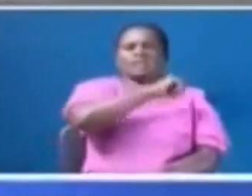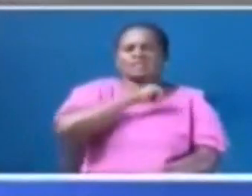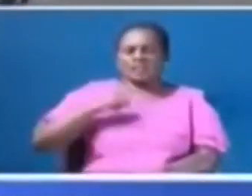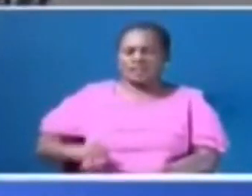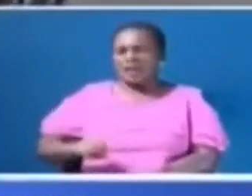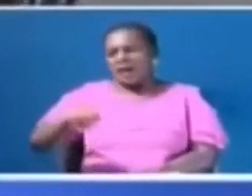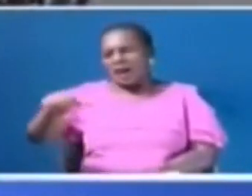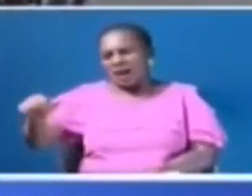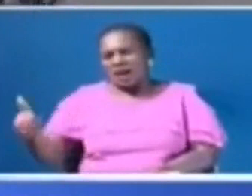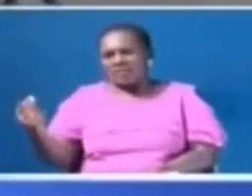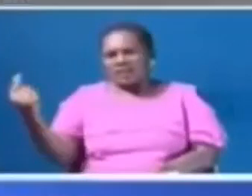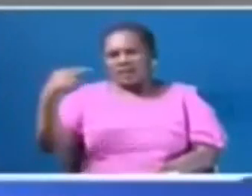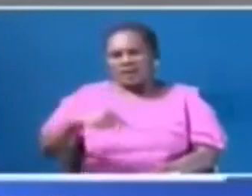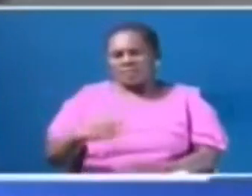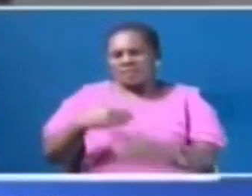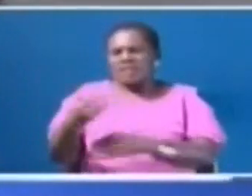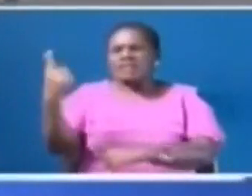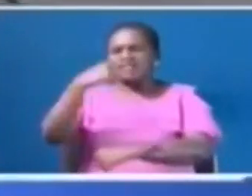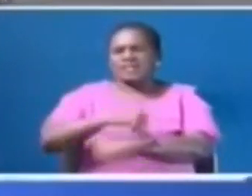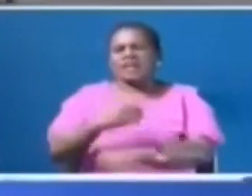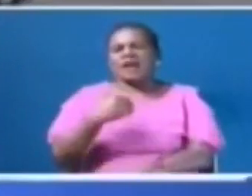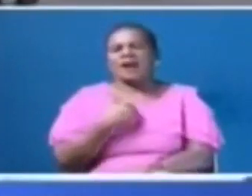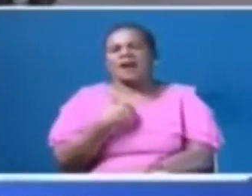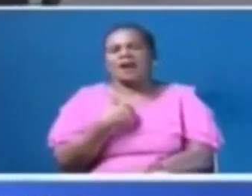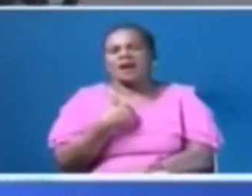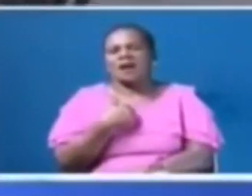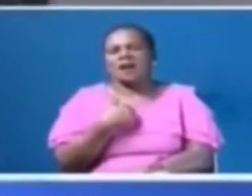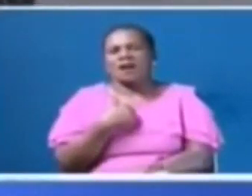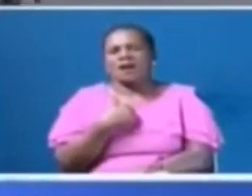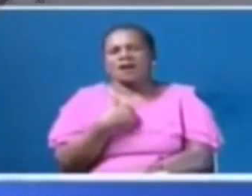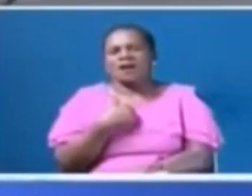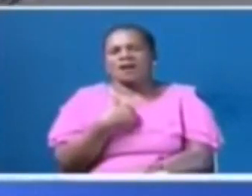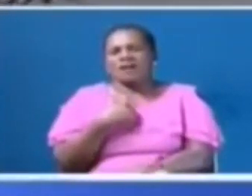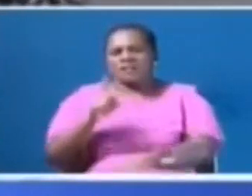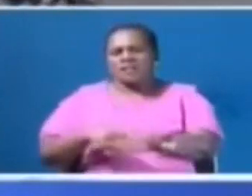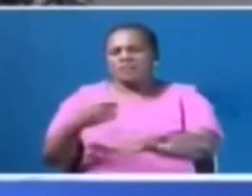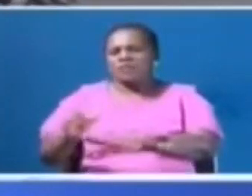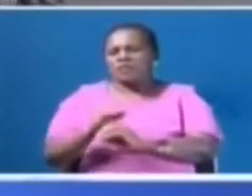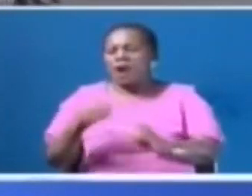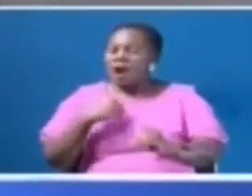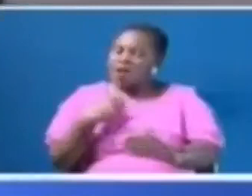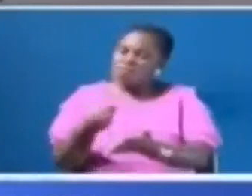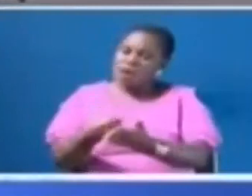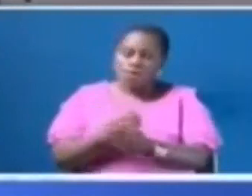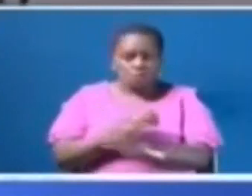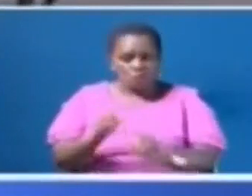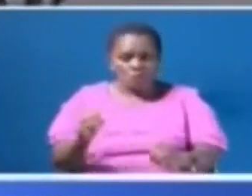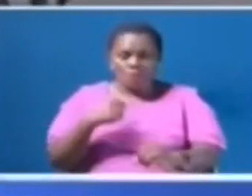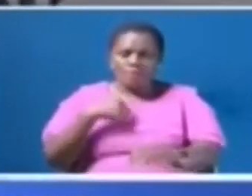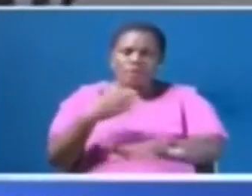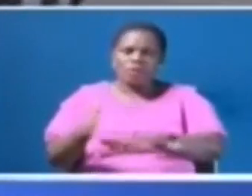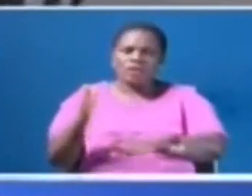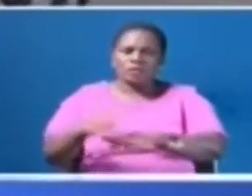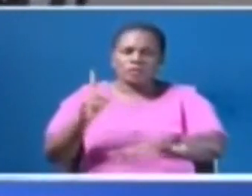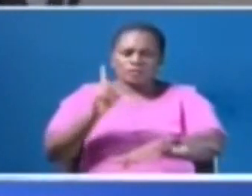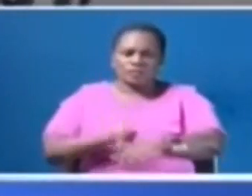sababu kuna others wanakuja today, the next day they have their passport. Hawakui time yao haiko wasted. Just because mimi sina pesa, time yangu inakuwa wasted na kuja